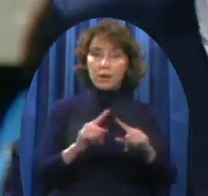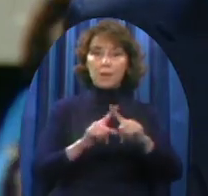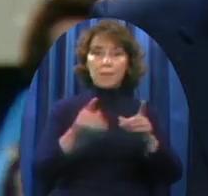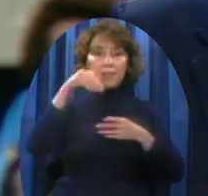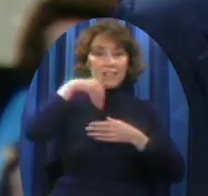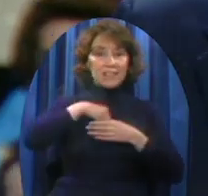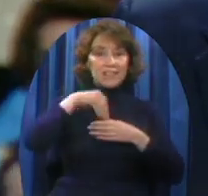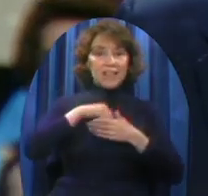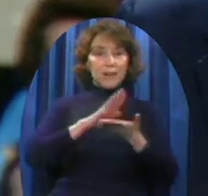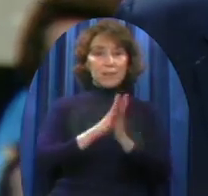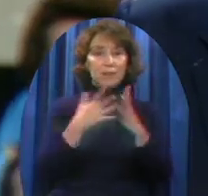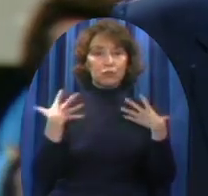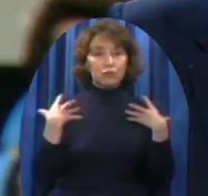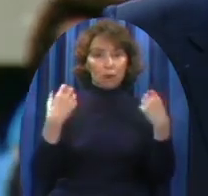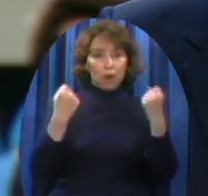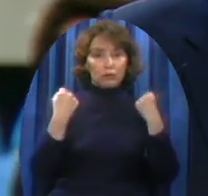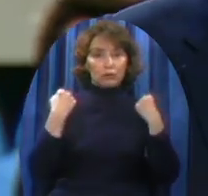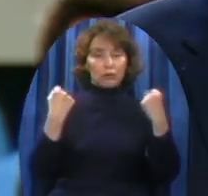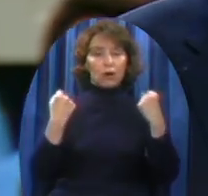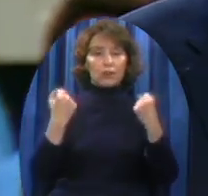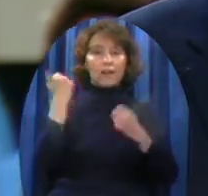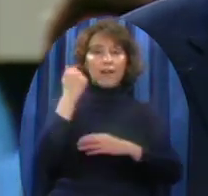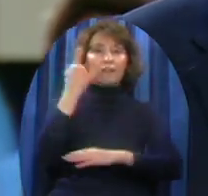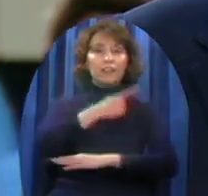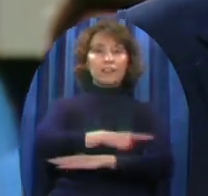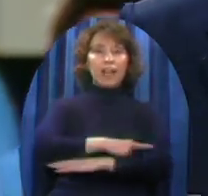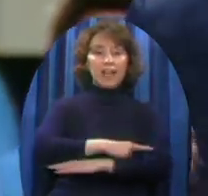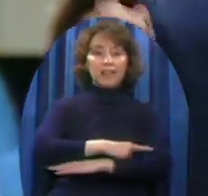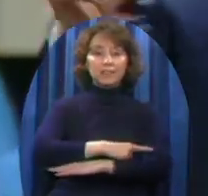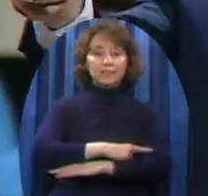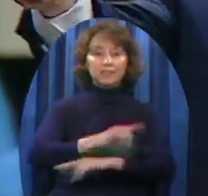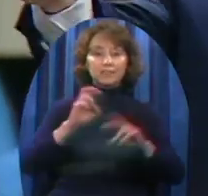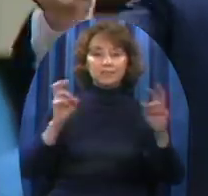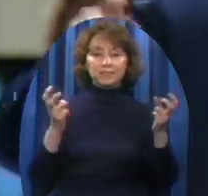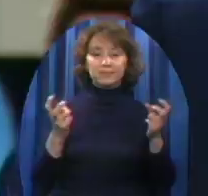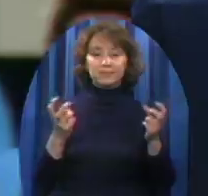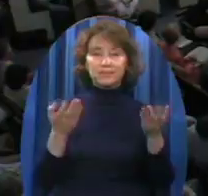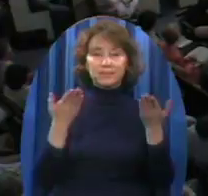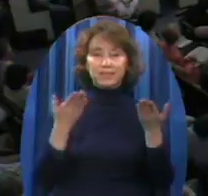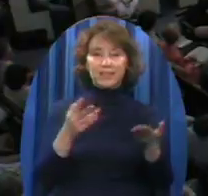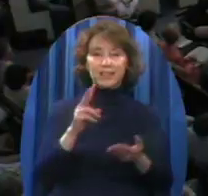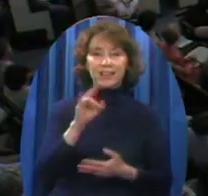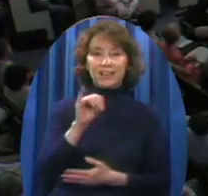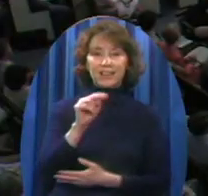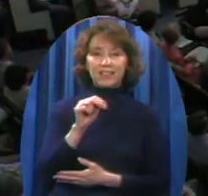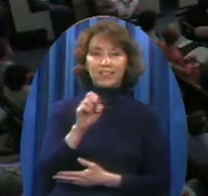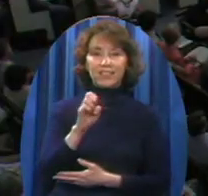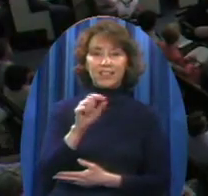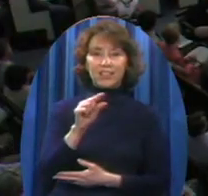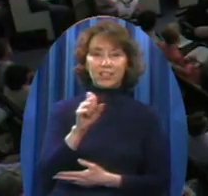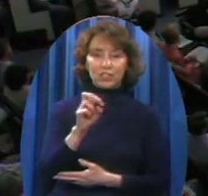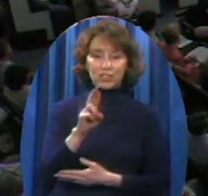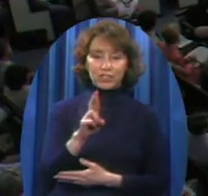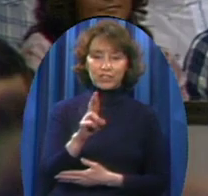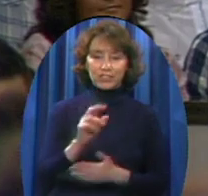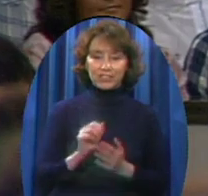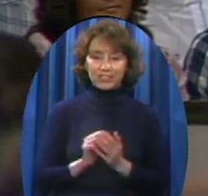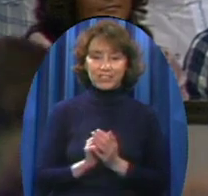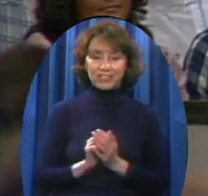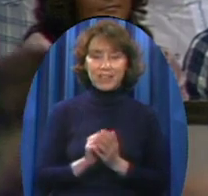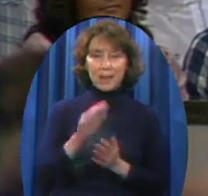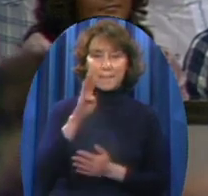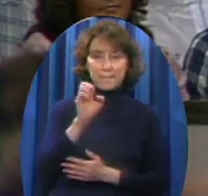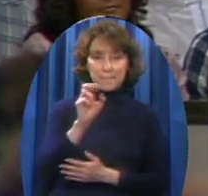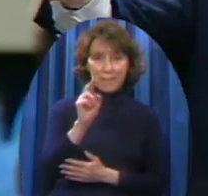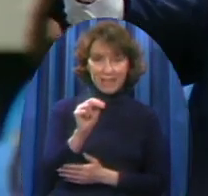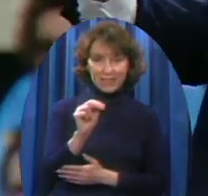Vinegar Ben Mizell is here today. Put the camera, Roy, if you will, on that good-looking man back there on the aisle. I want you to stand, Vinegar Ben.